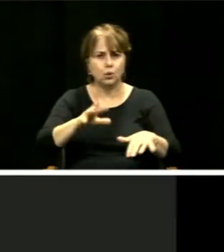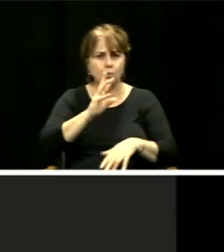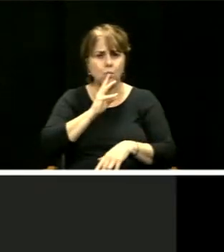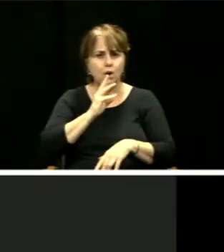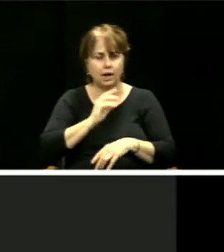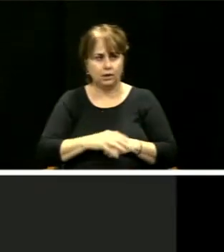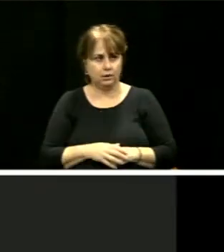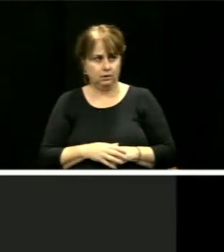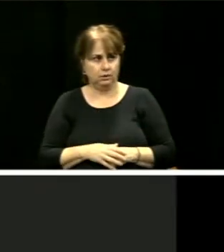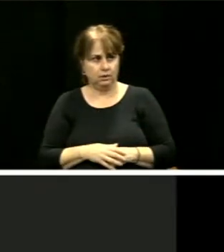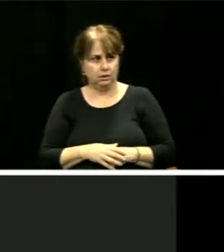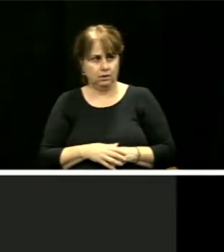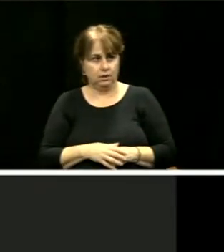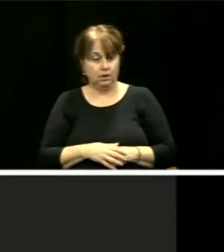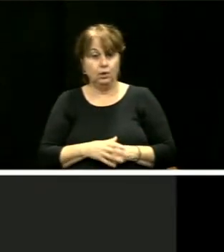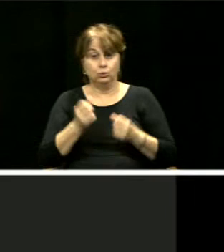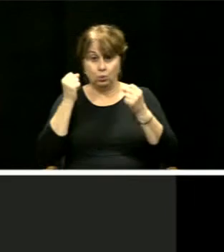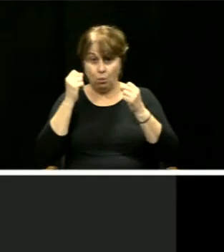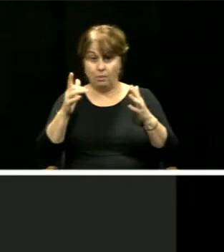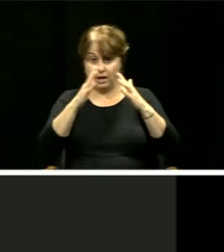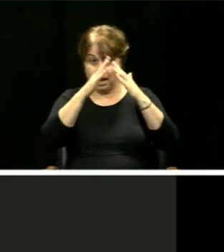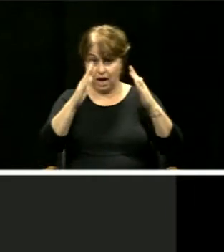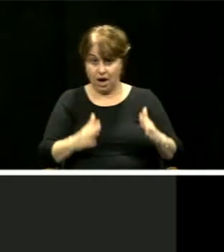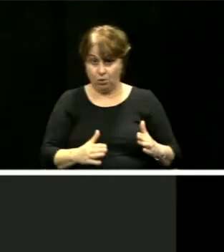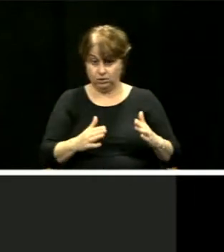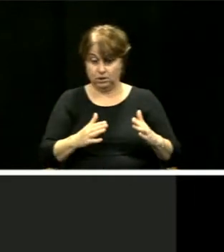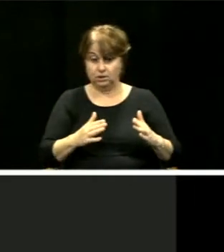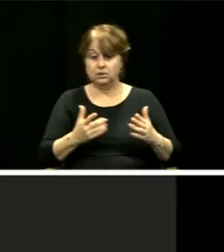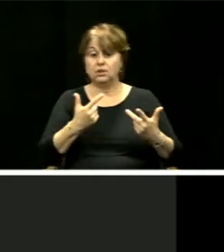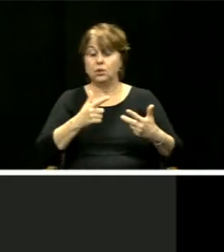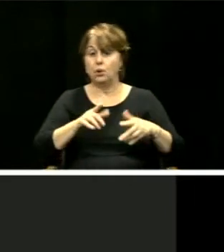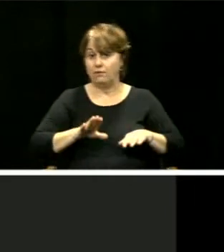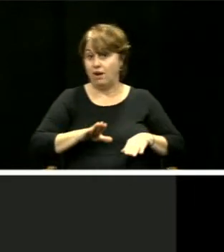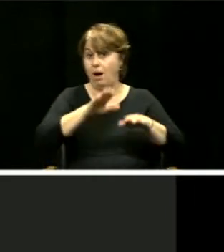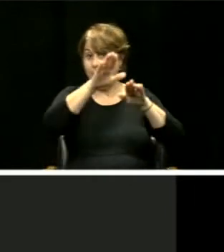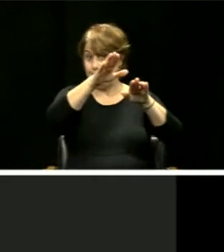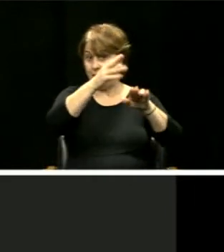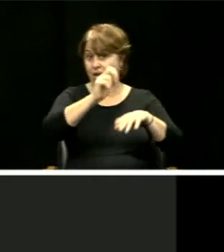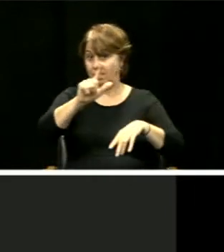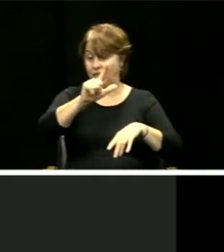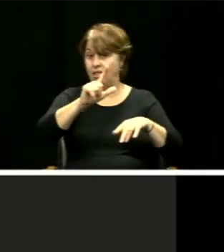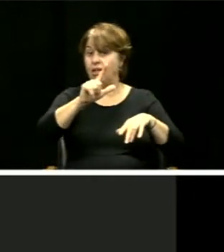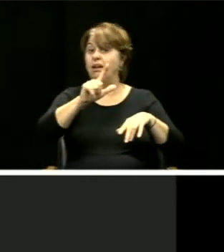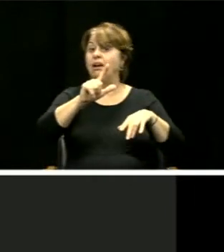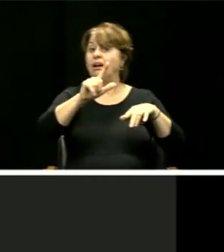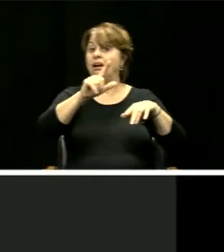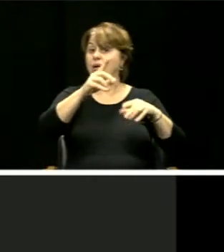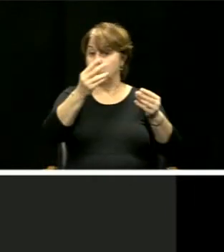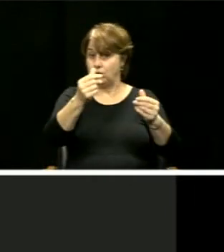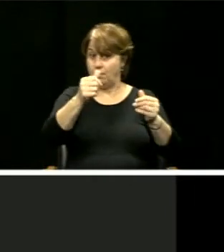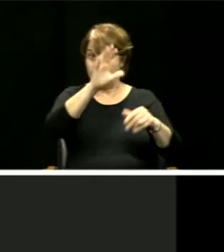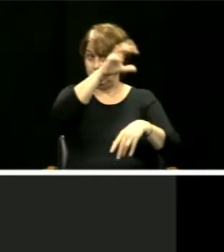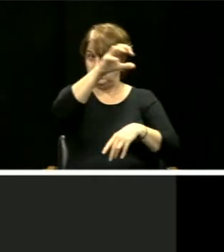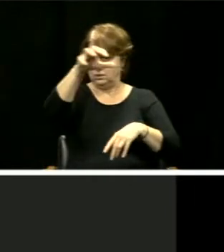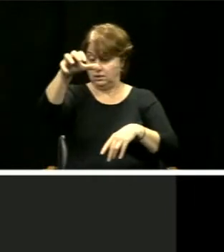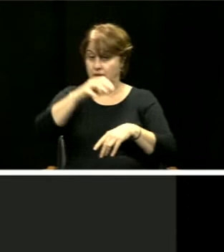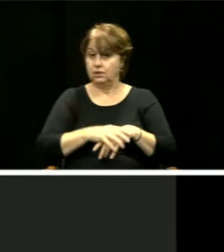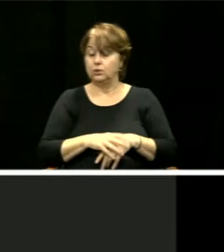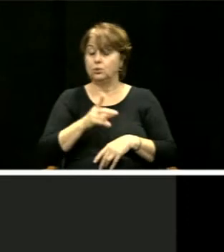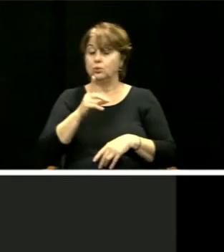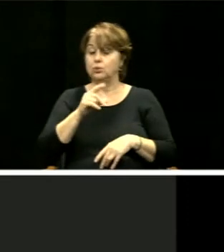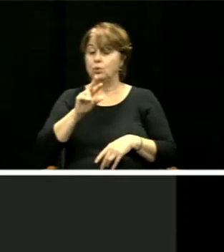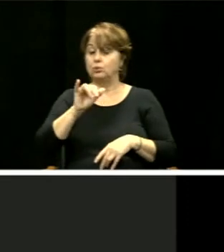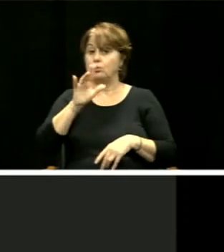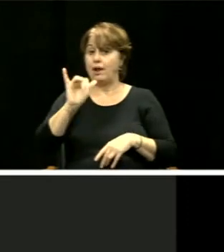on a lot of those houses, you have uphill properties where the driveway lines up with the property across